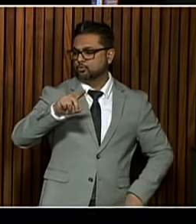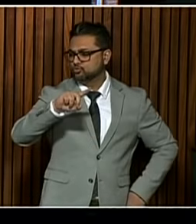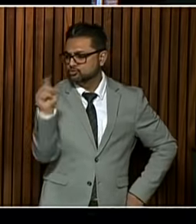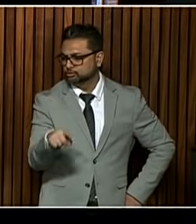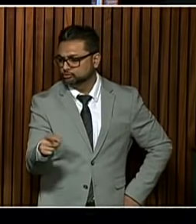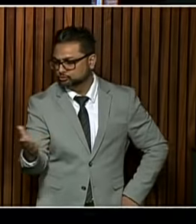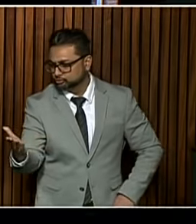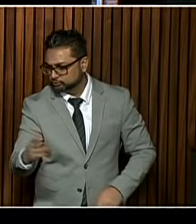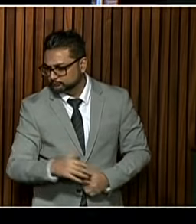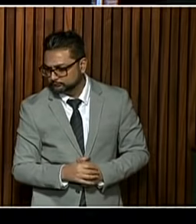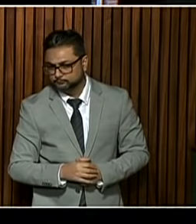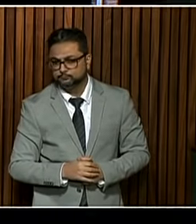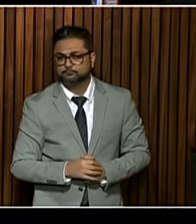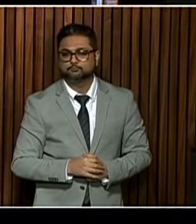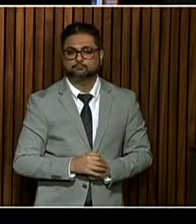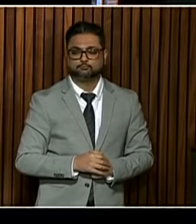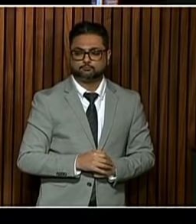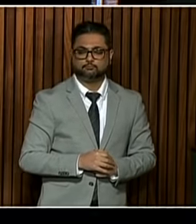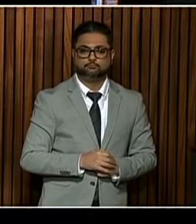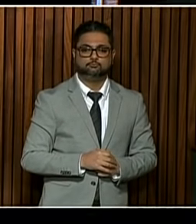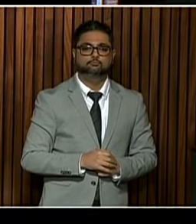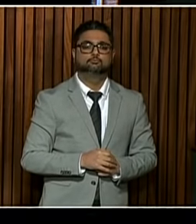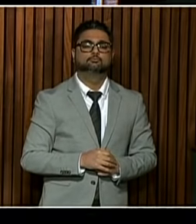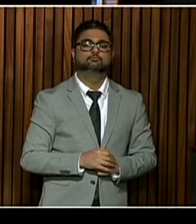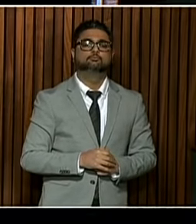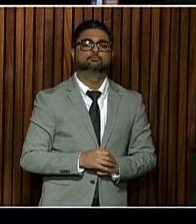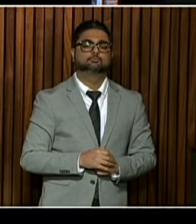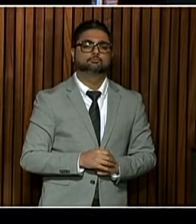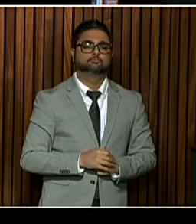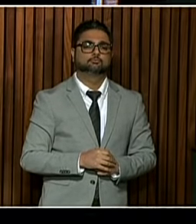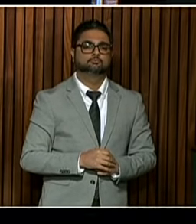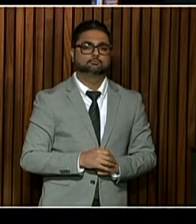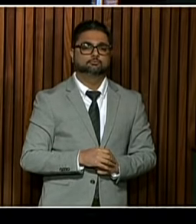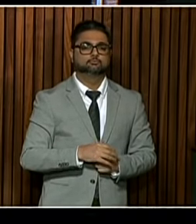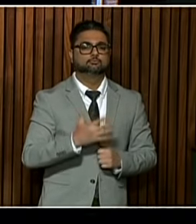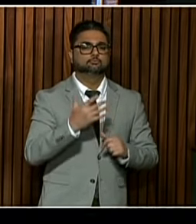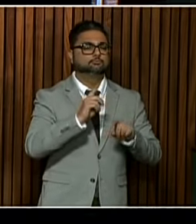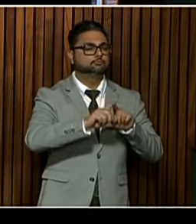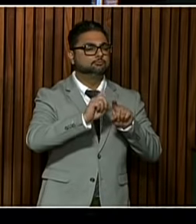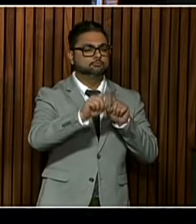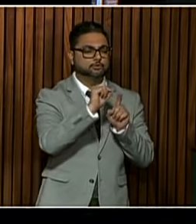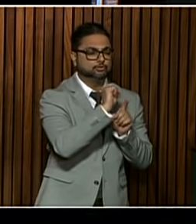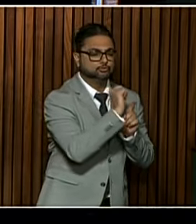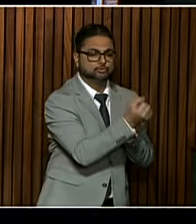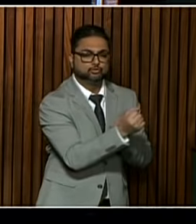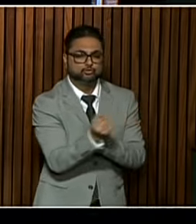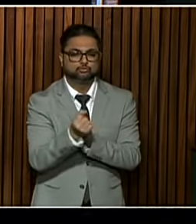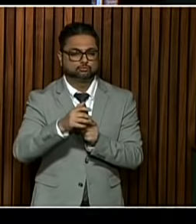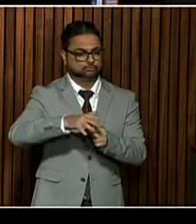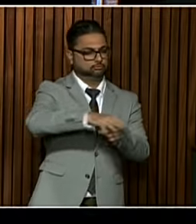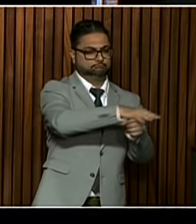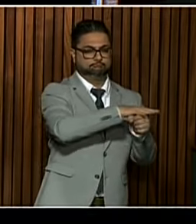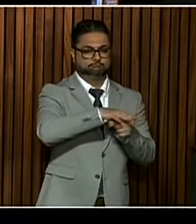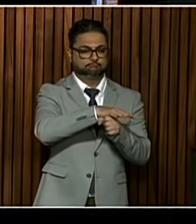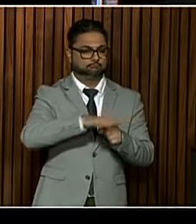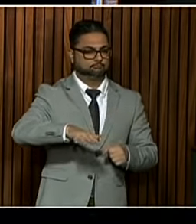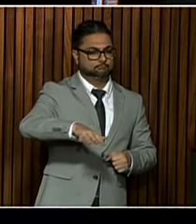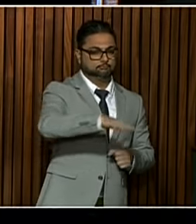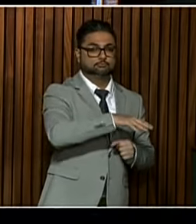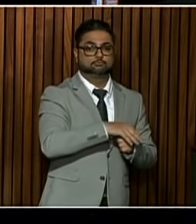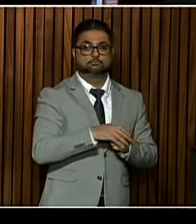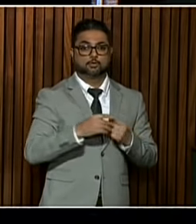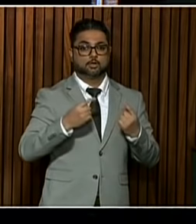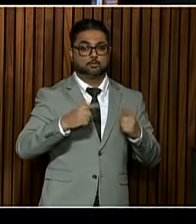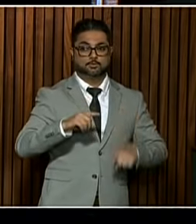various scenarios and so on. In British Columbia yesterday, they did a walkthrough